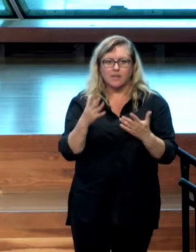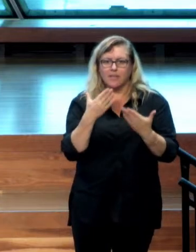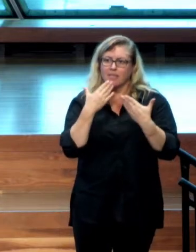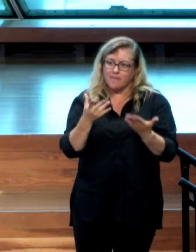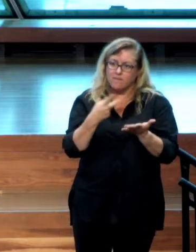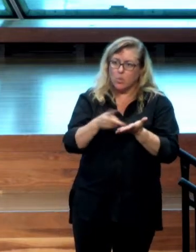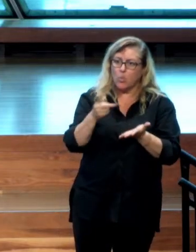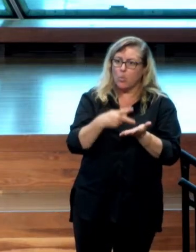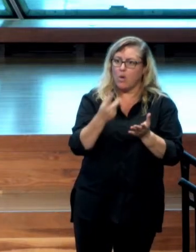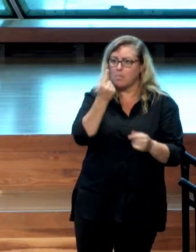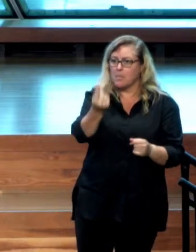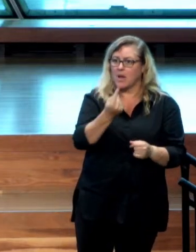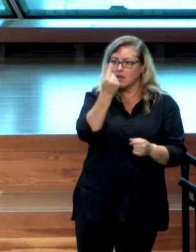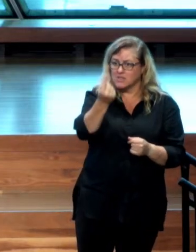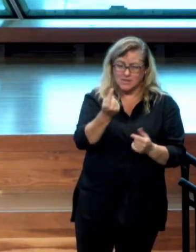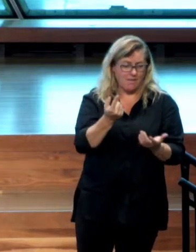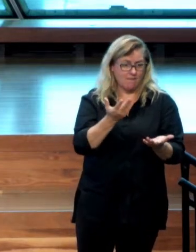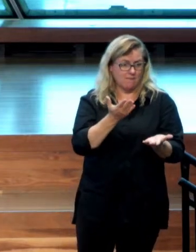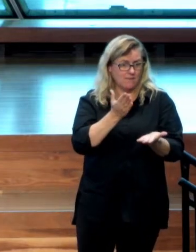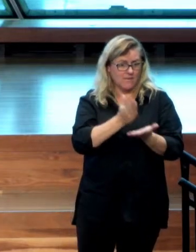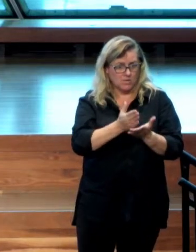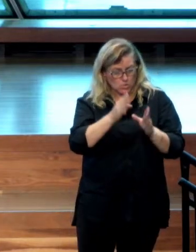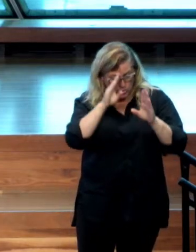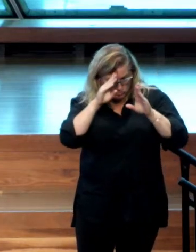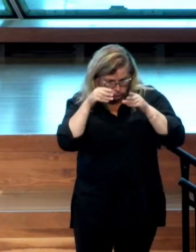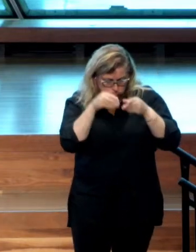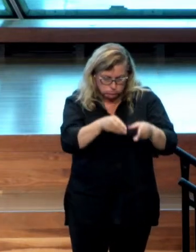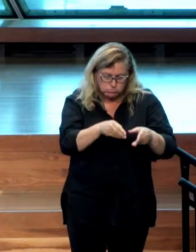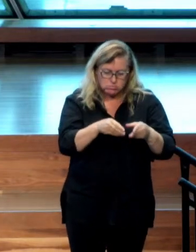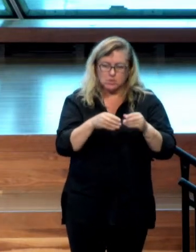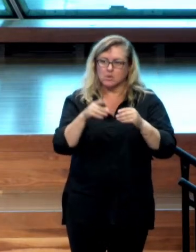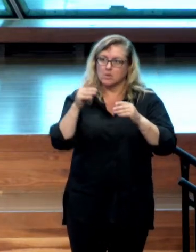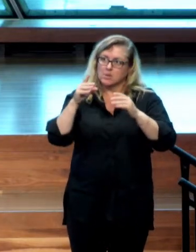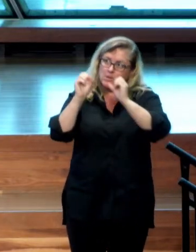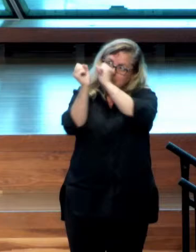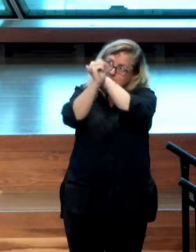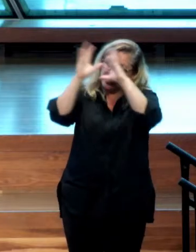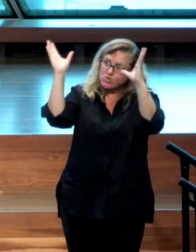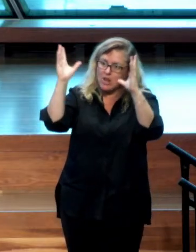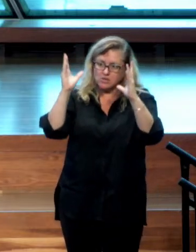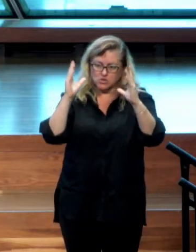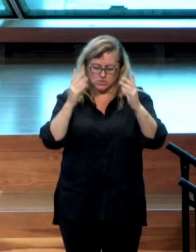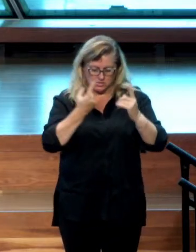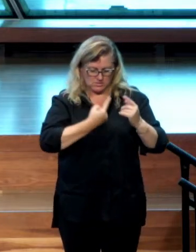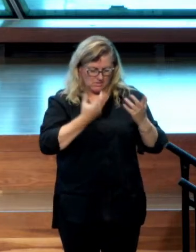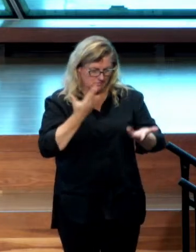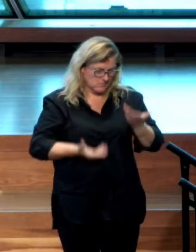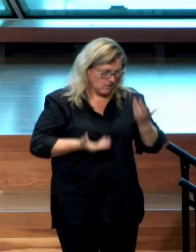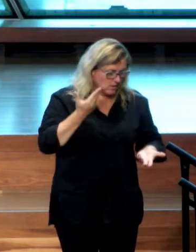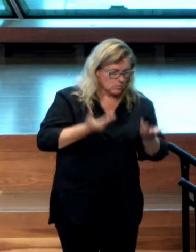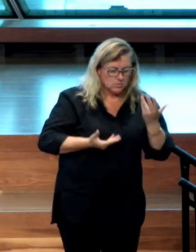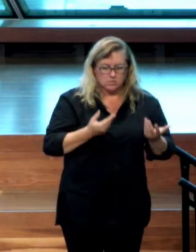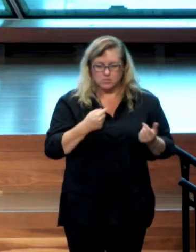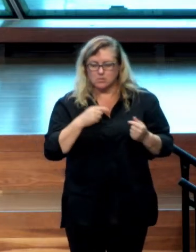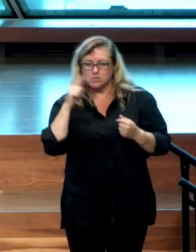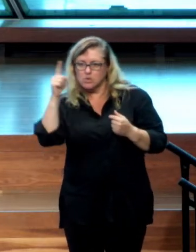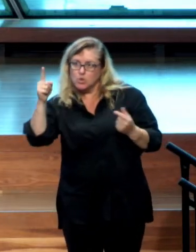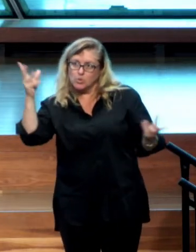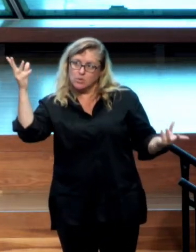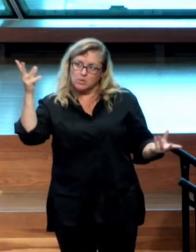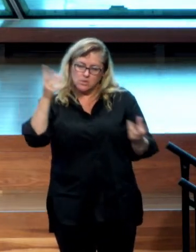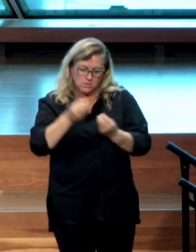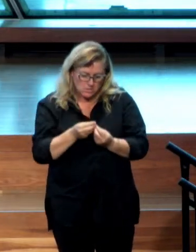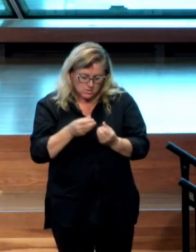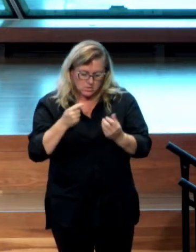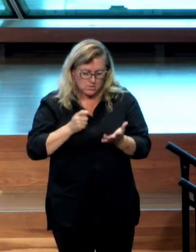own into the grand dance with your imagination, your self-doubt and your willpower to bring us the words and string the sentences that